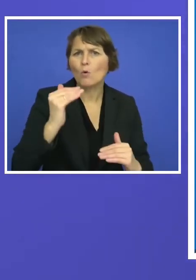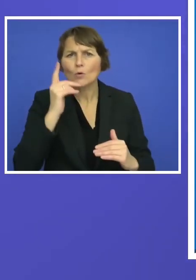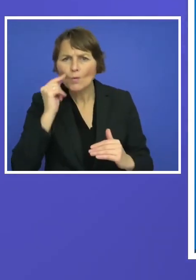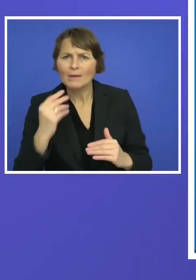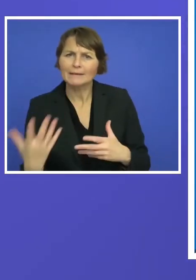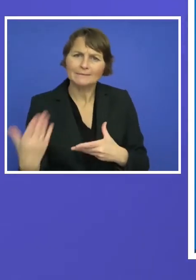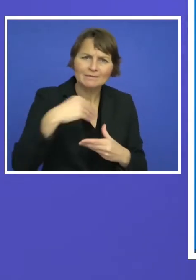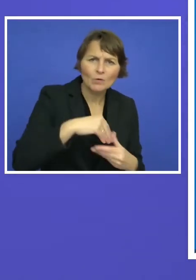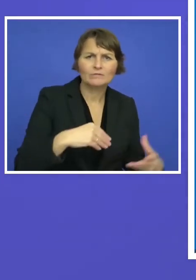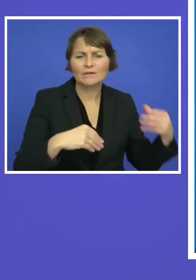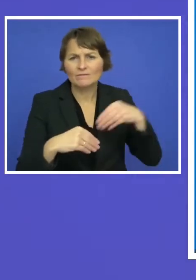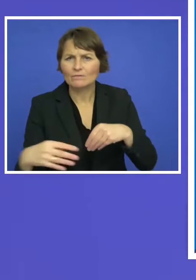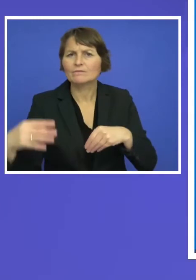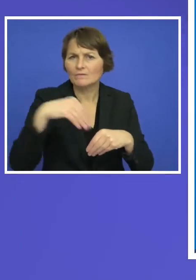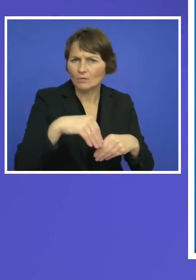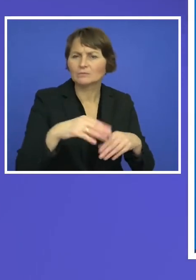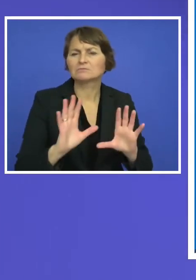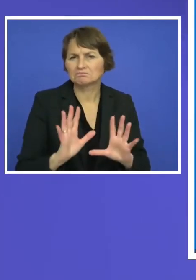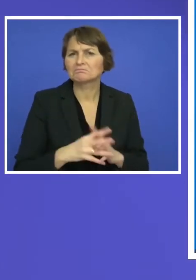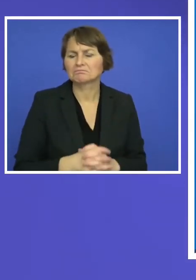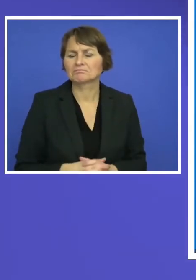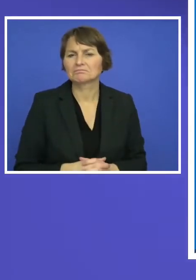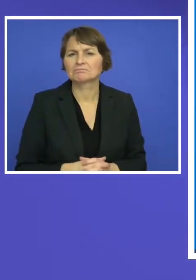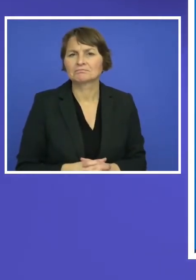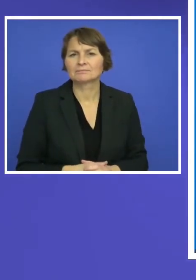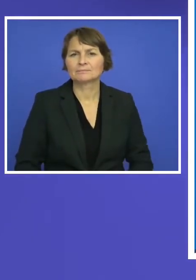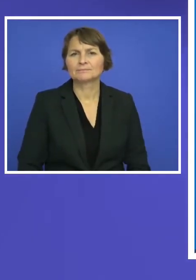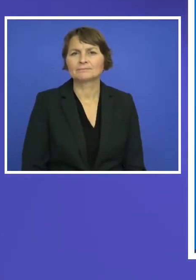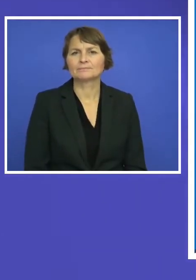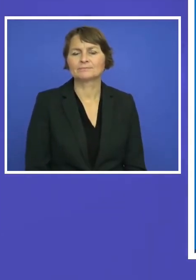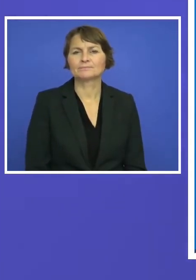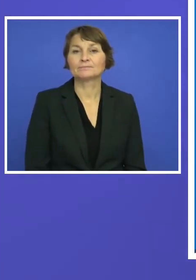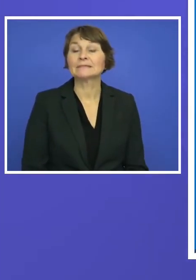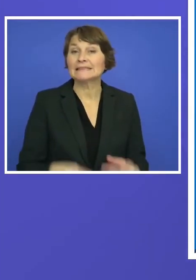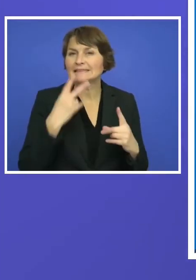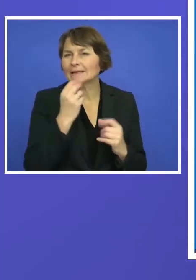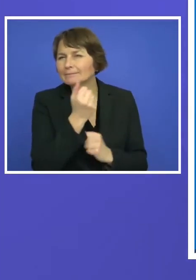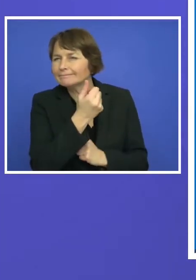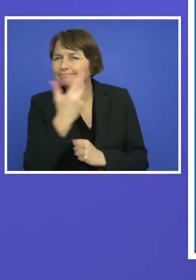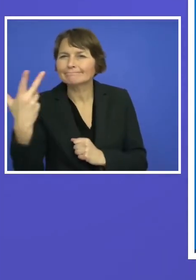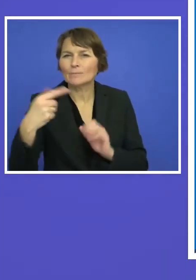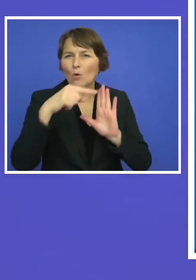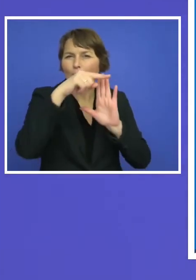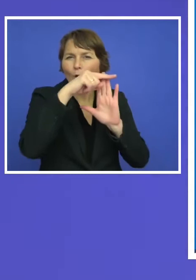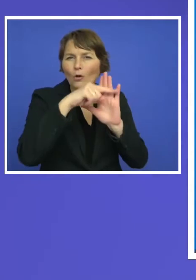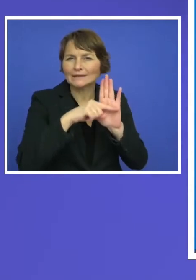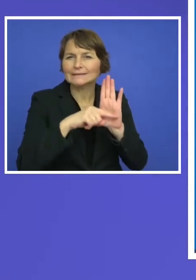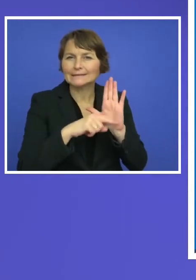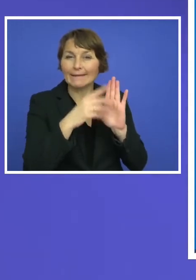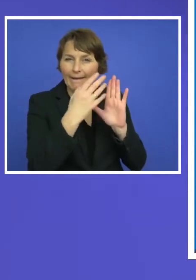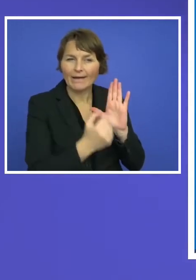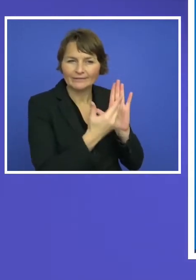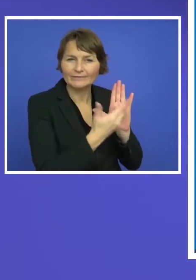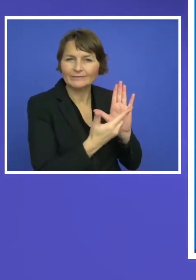We have a lot of policies that are in place, but I think that there are